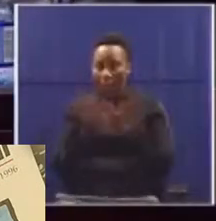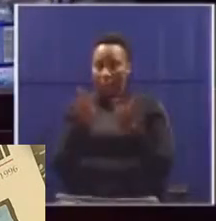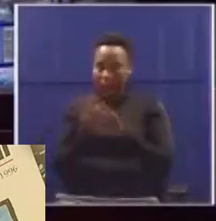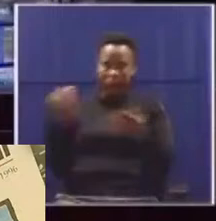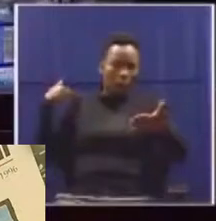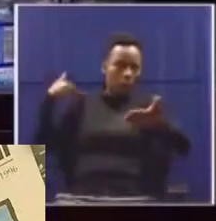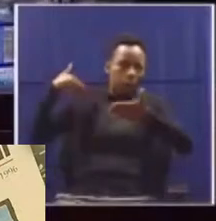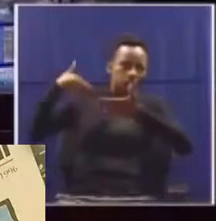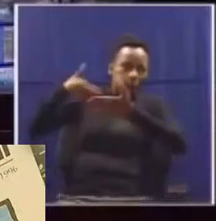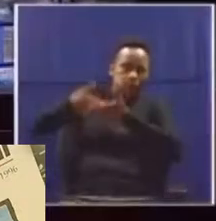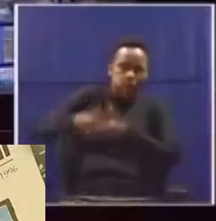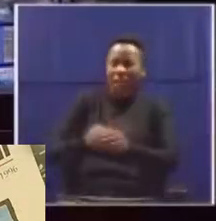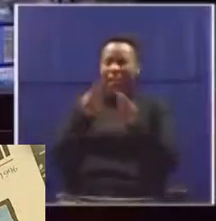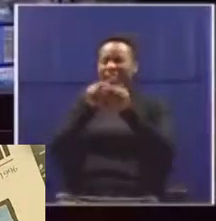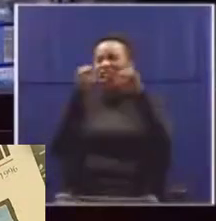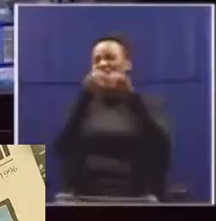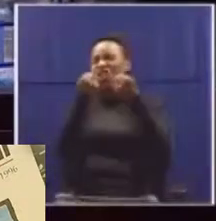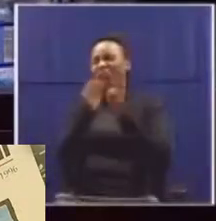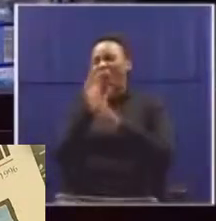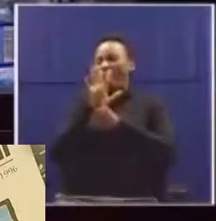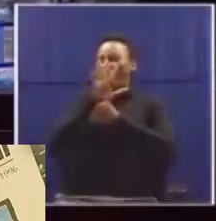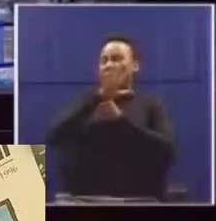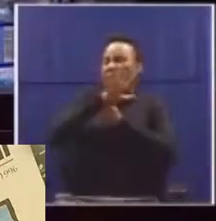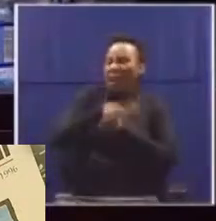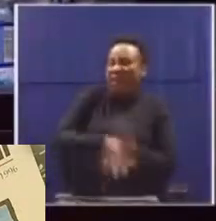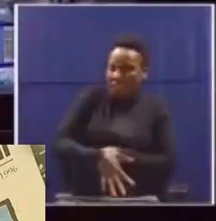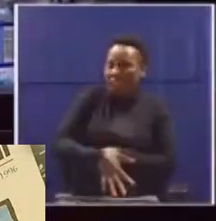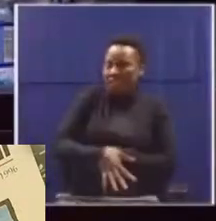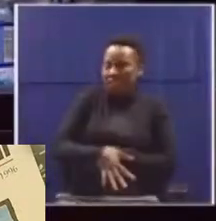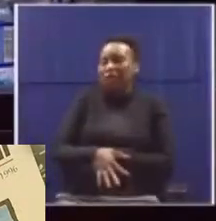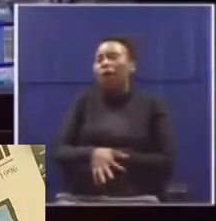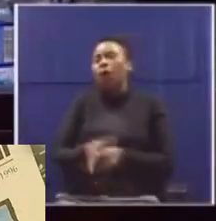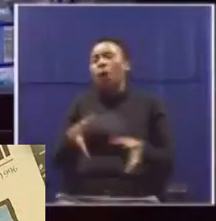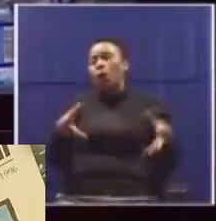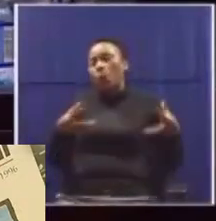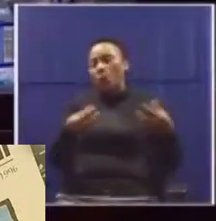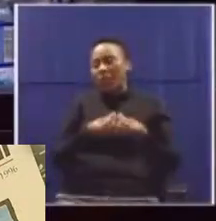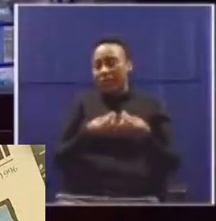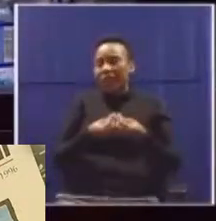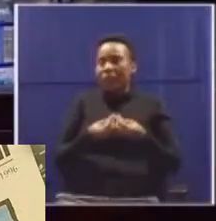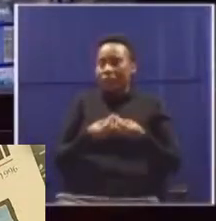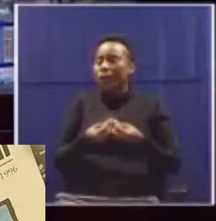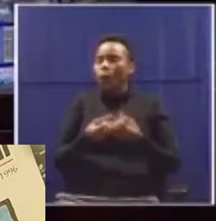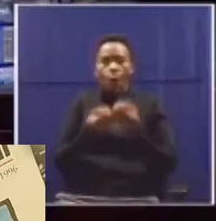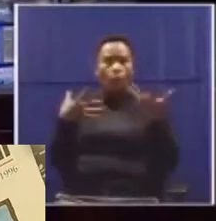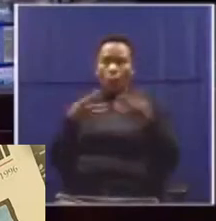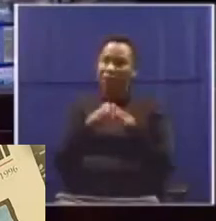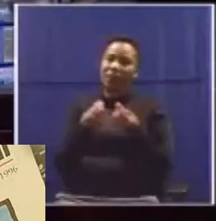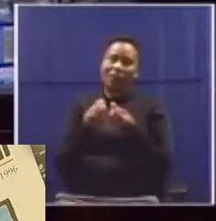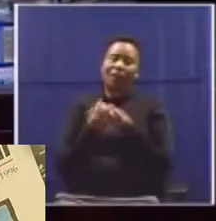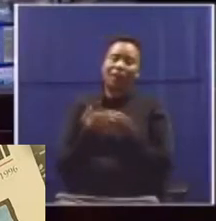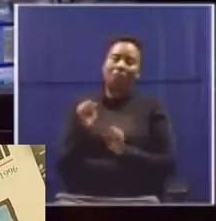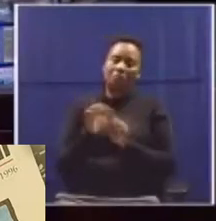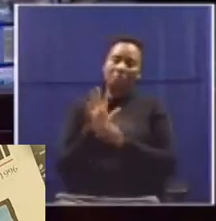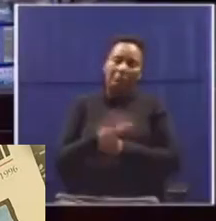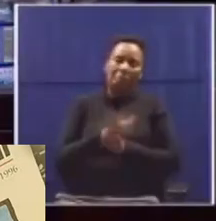national oppression which was coupled with repression it set our nation on